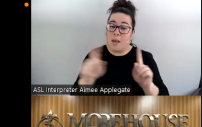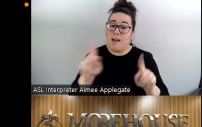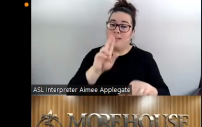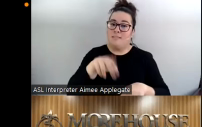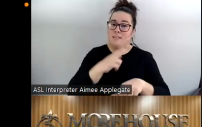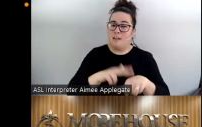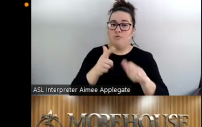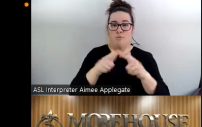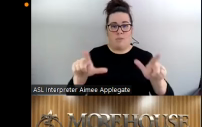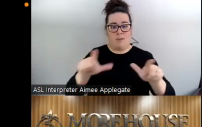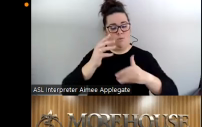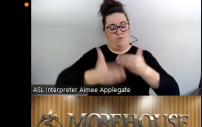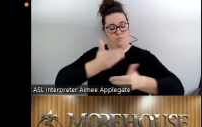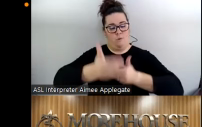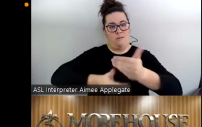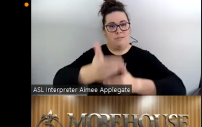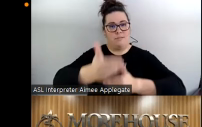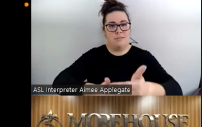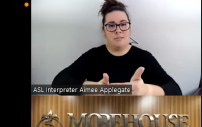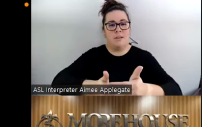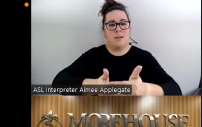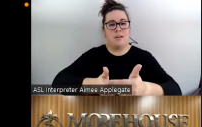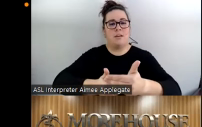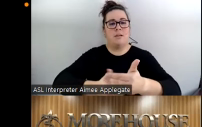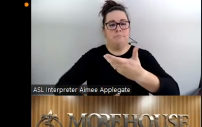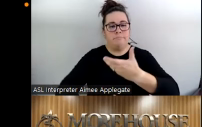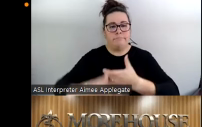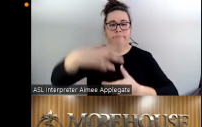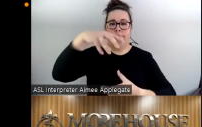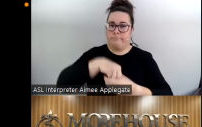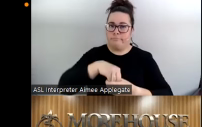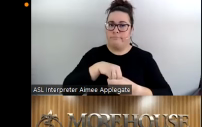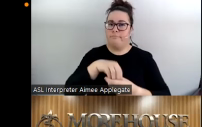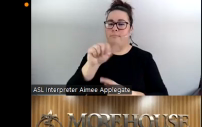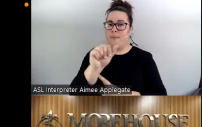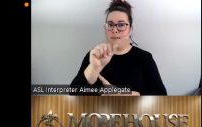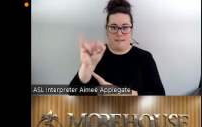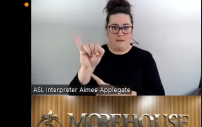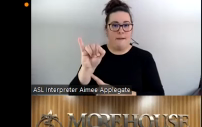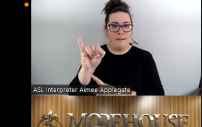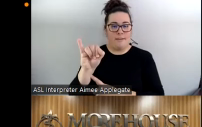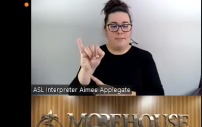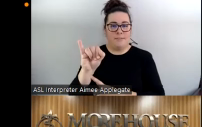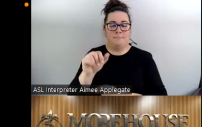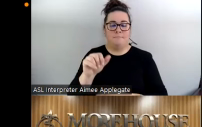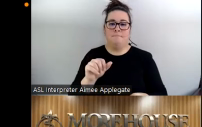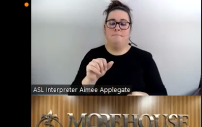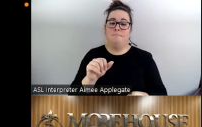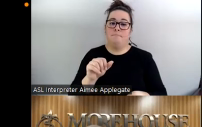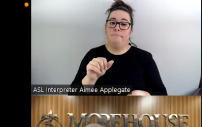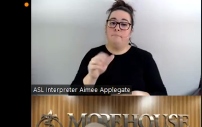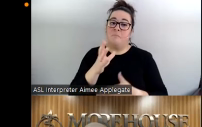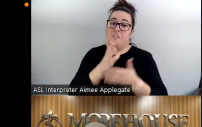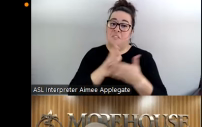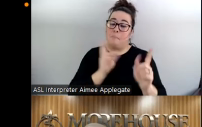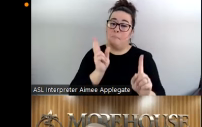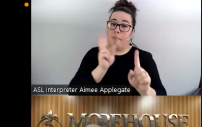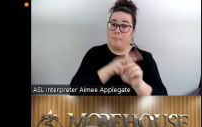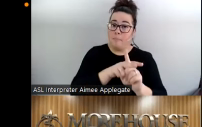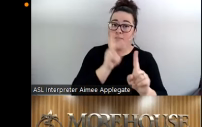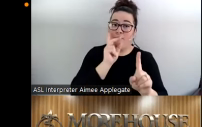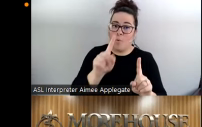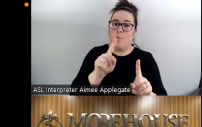processing really does fall within artificial intelligence. And there are applications of natural language processing that I'll